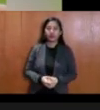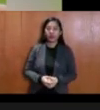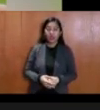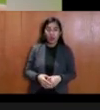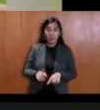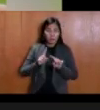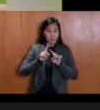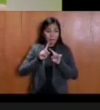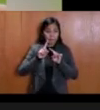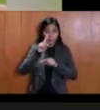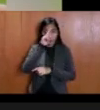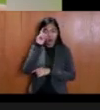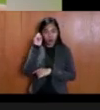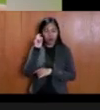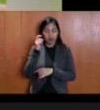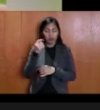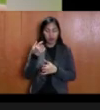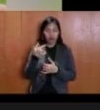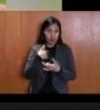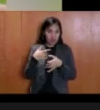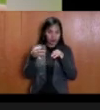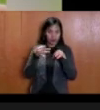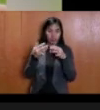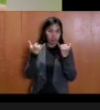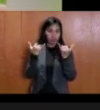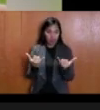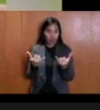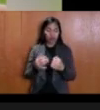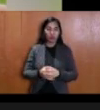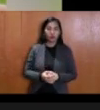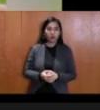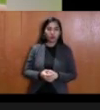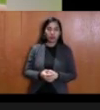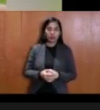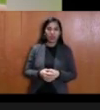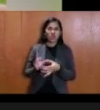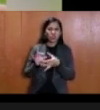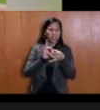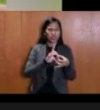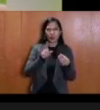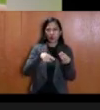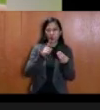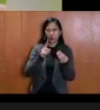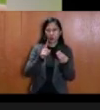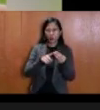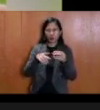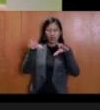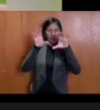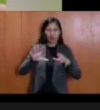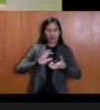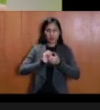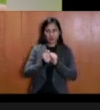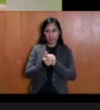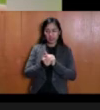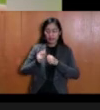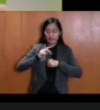now, in relation to impacts of climate change, in the Philippines,